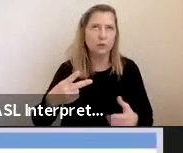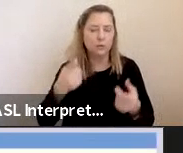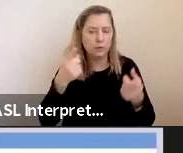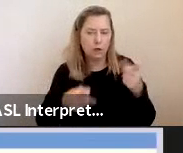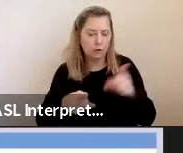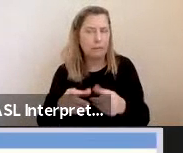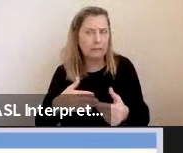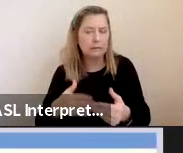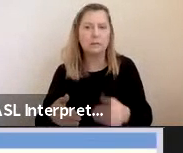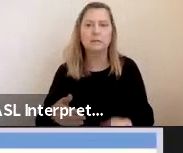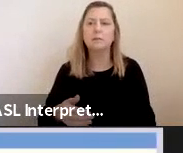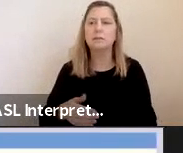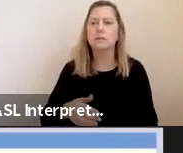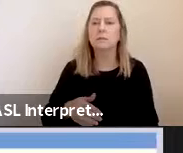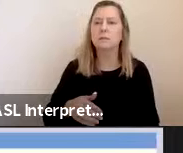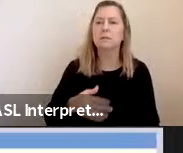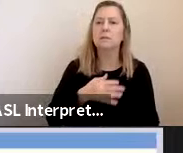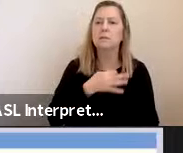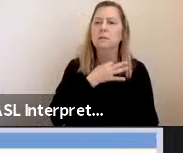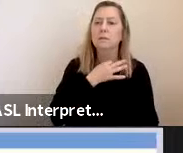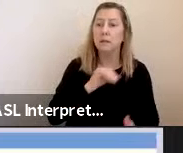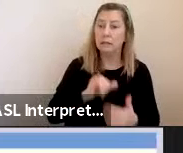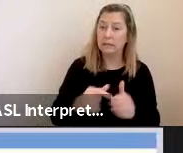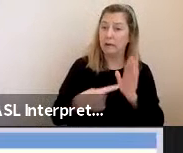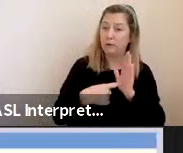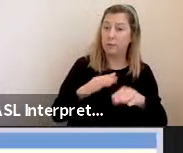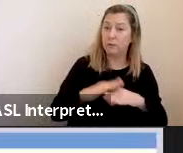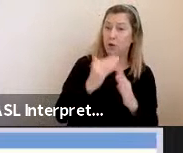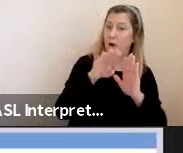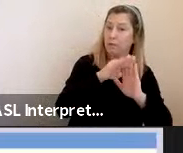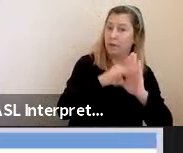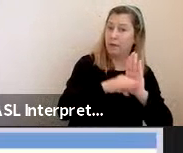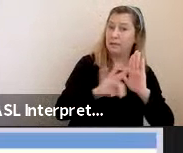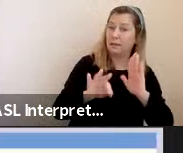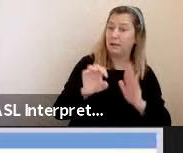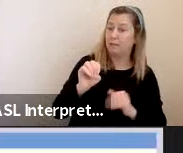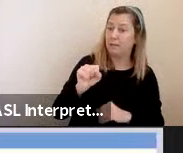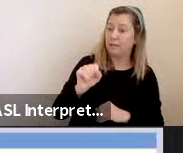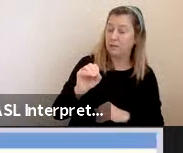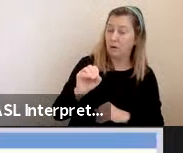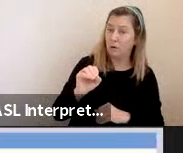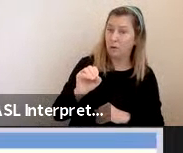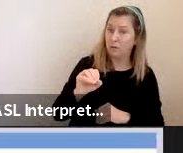Okay. is that reflected in the list of ESOs on the